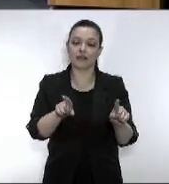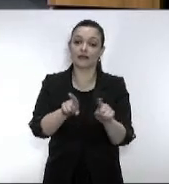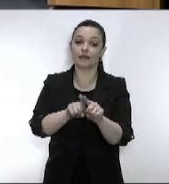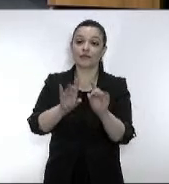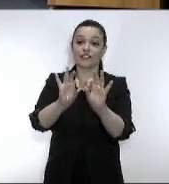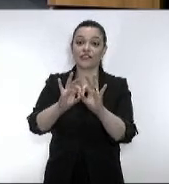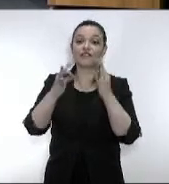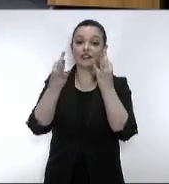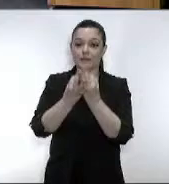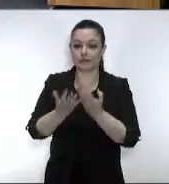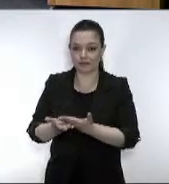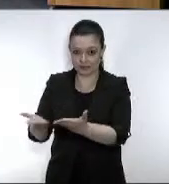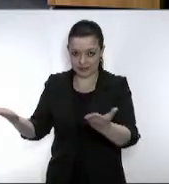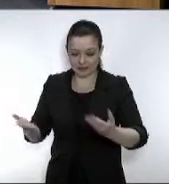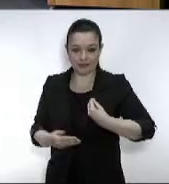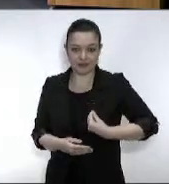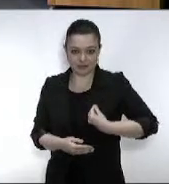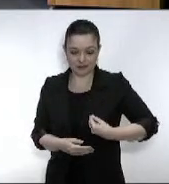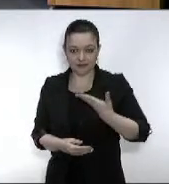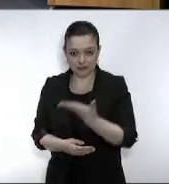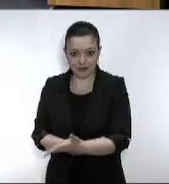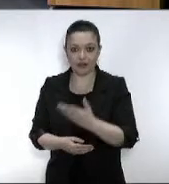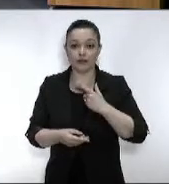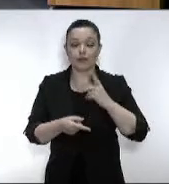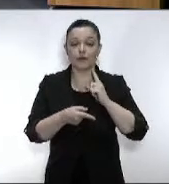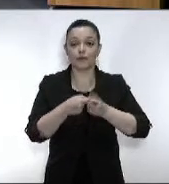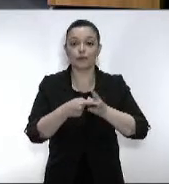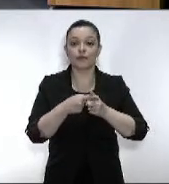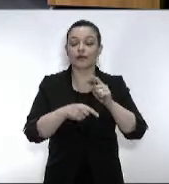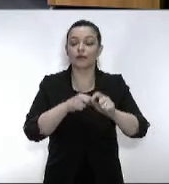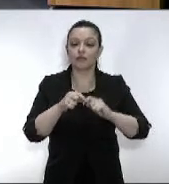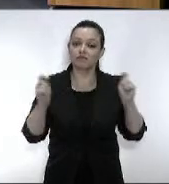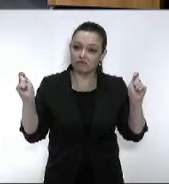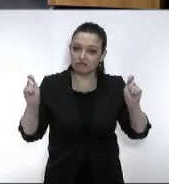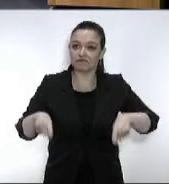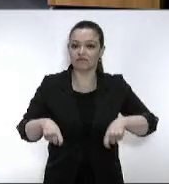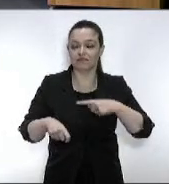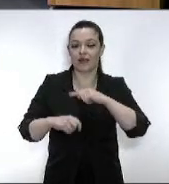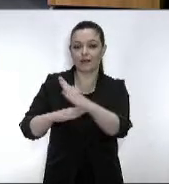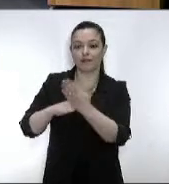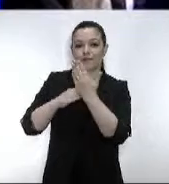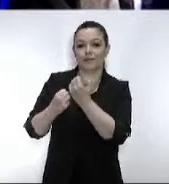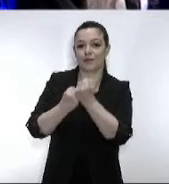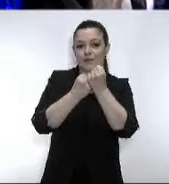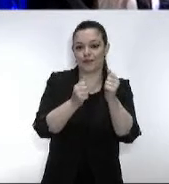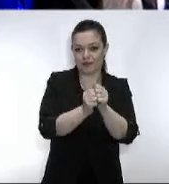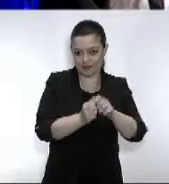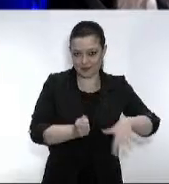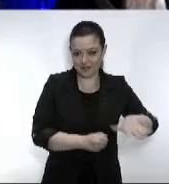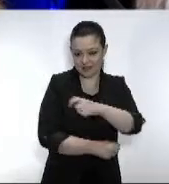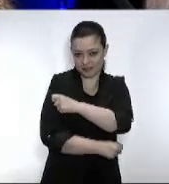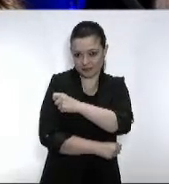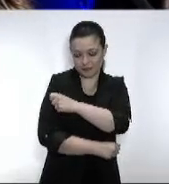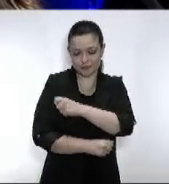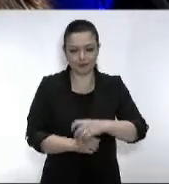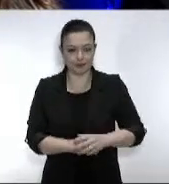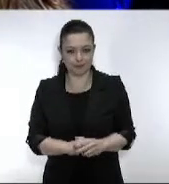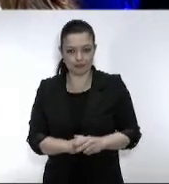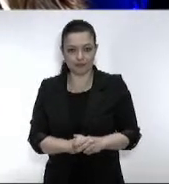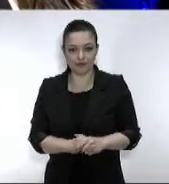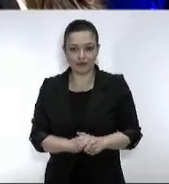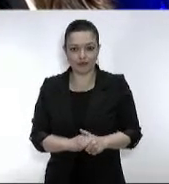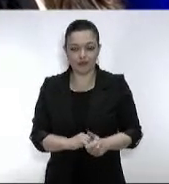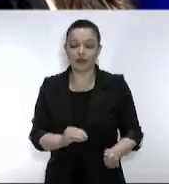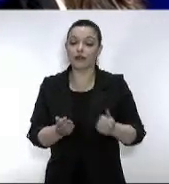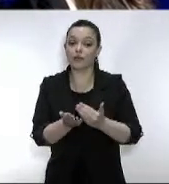love, all of graduates and family members, and who have made it possible on this journey. And I'd like